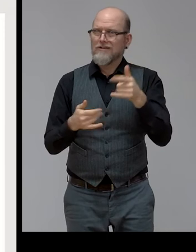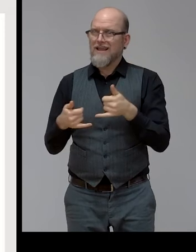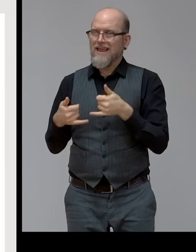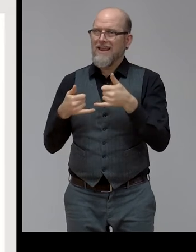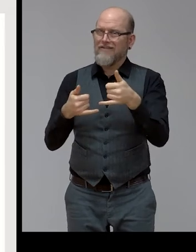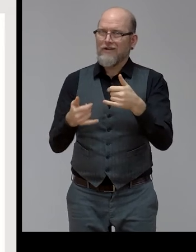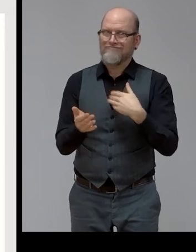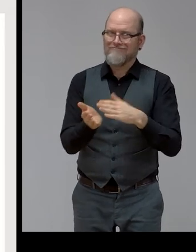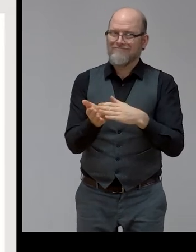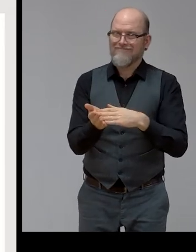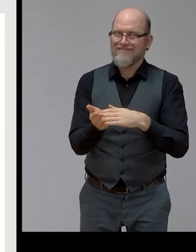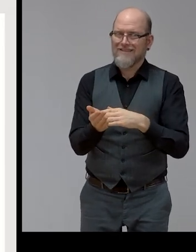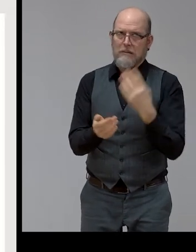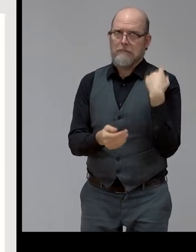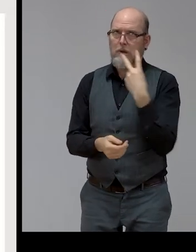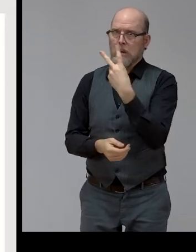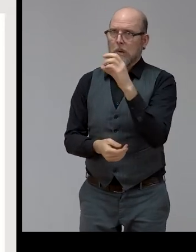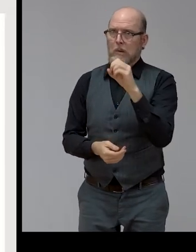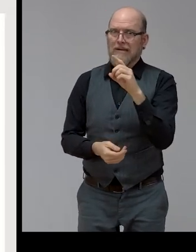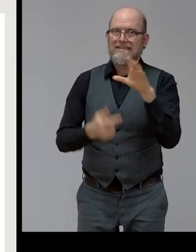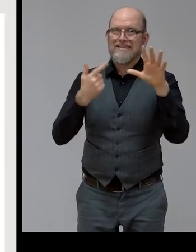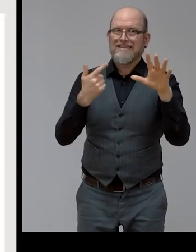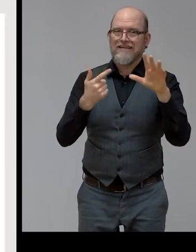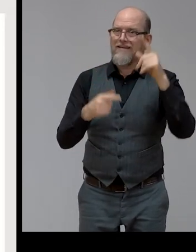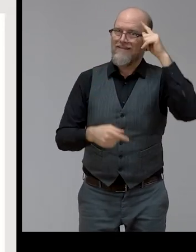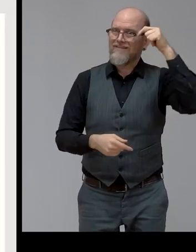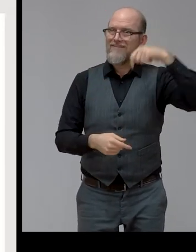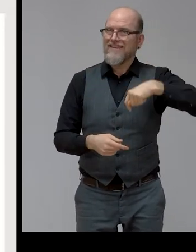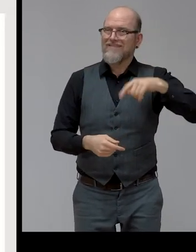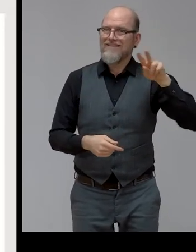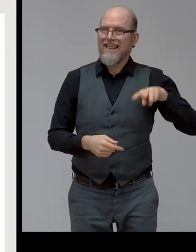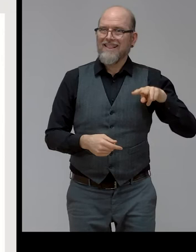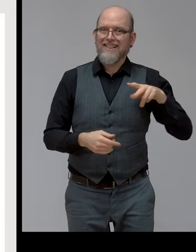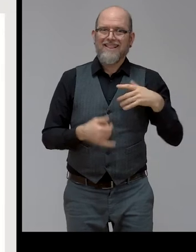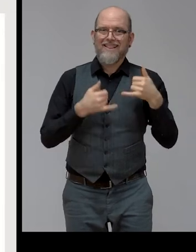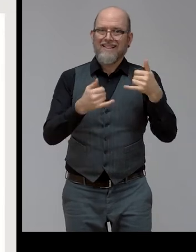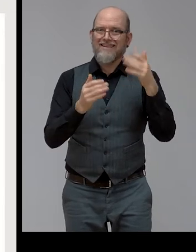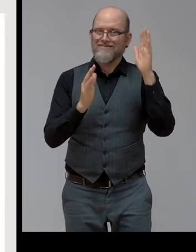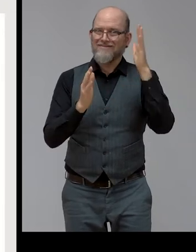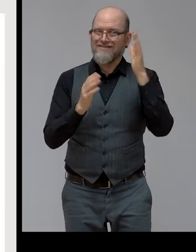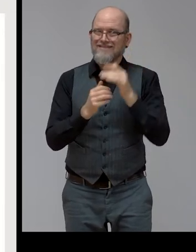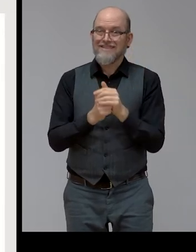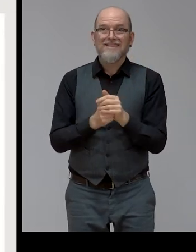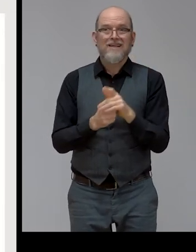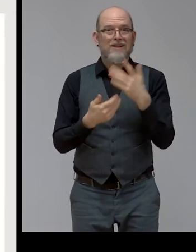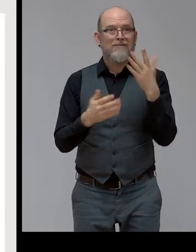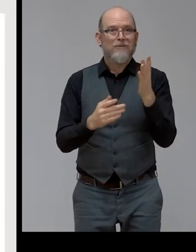2017. We were together in Vienna, and they also presented their work that